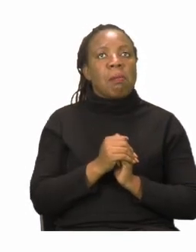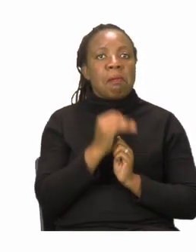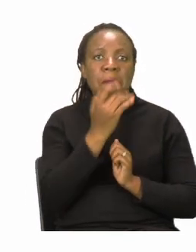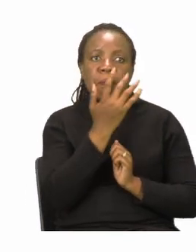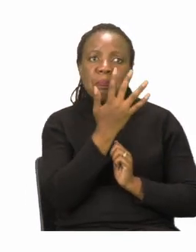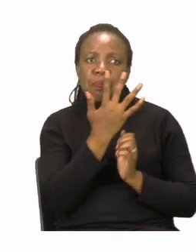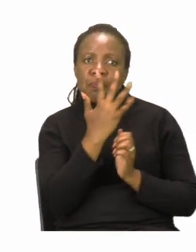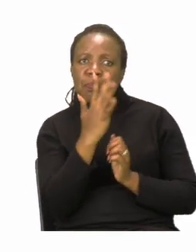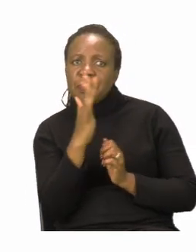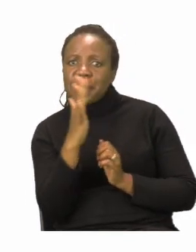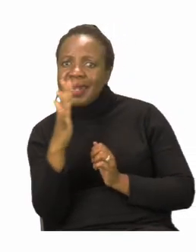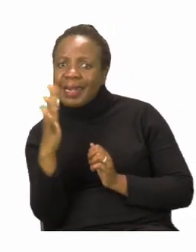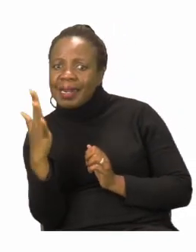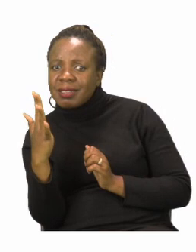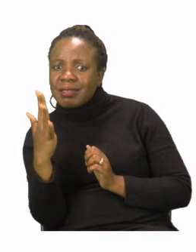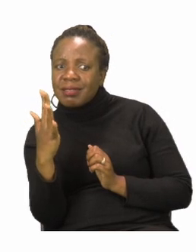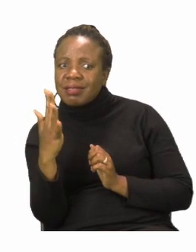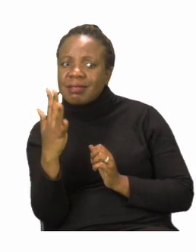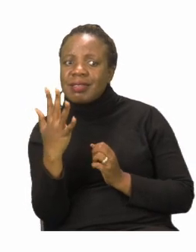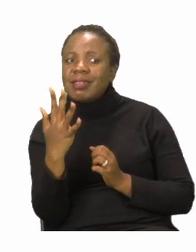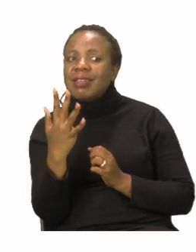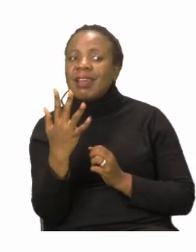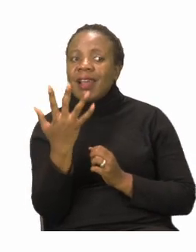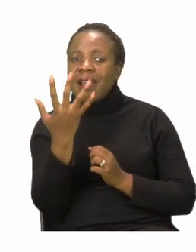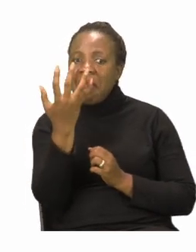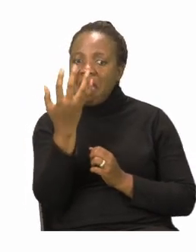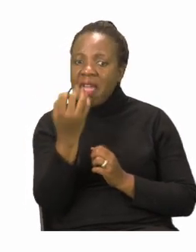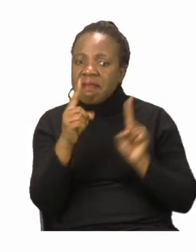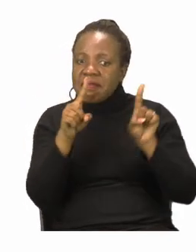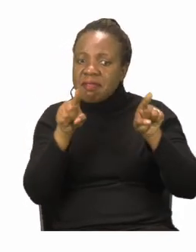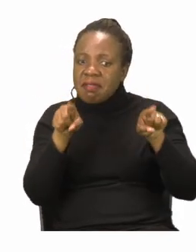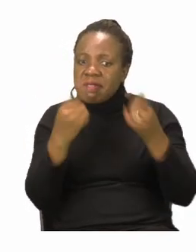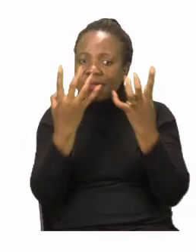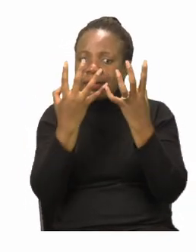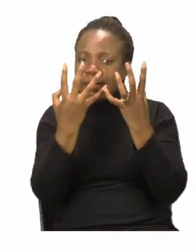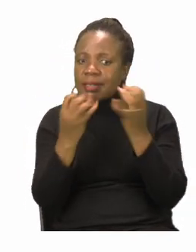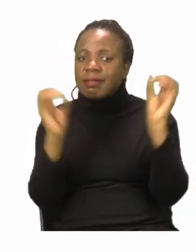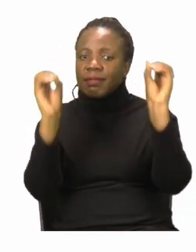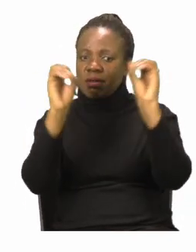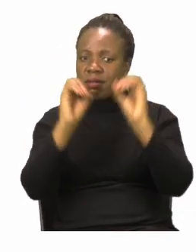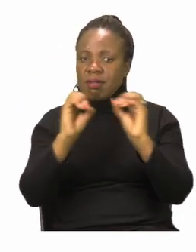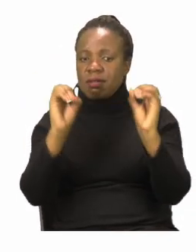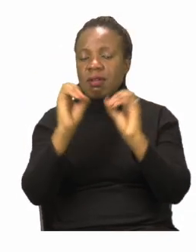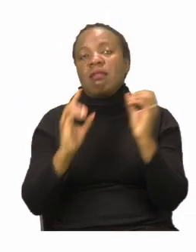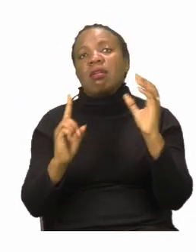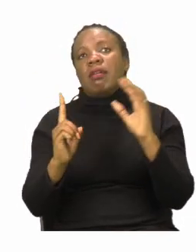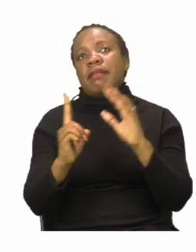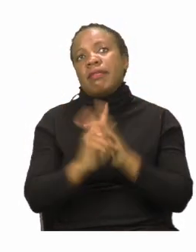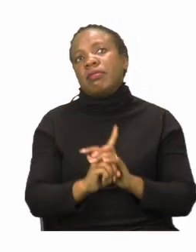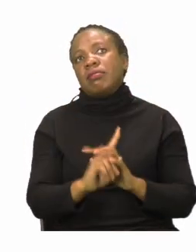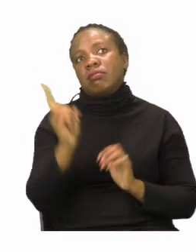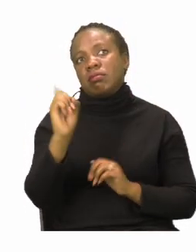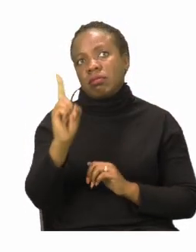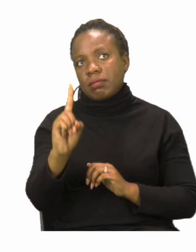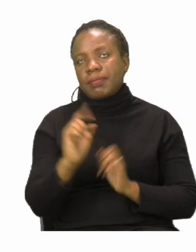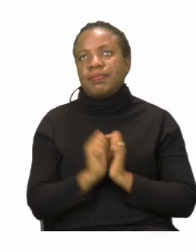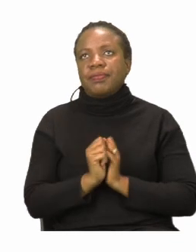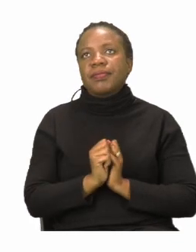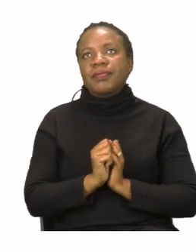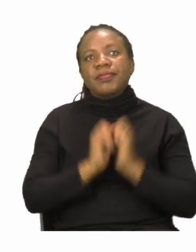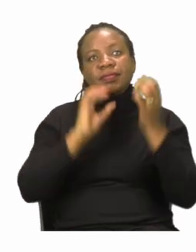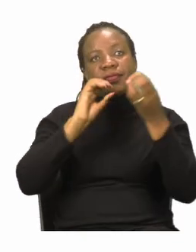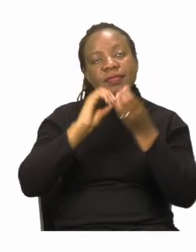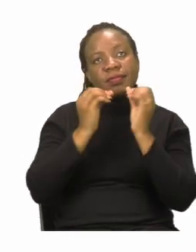get what it needs? And number 6. Order the stages of